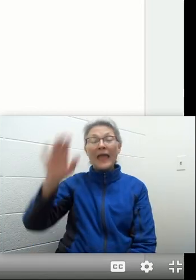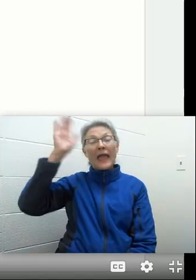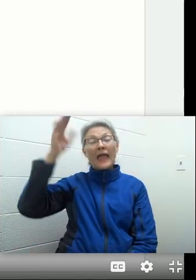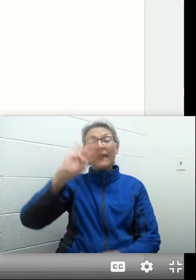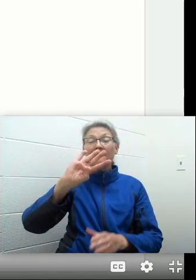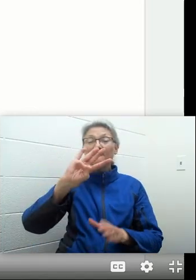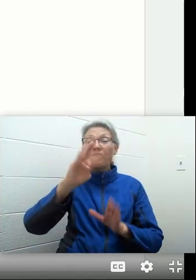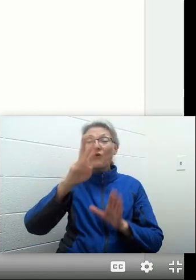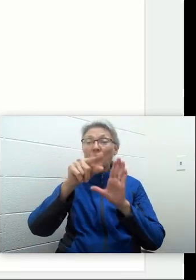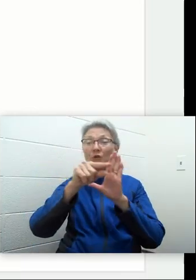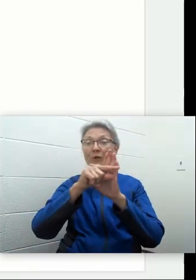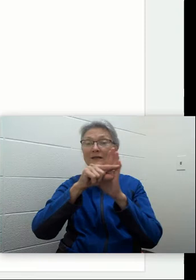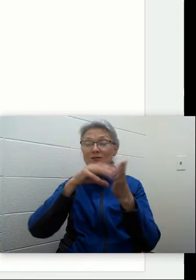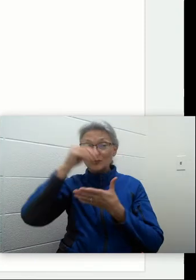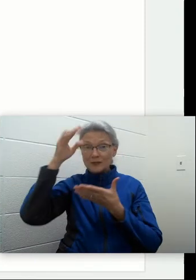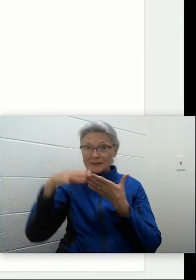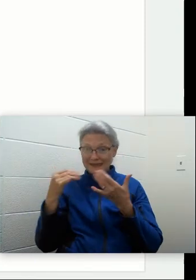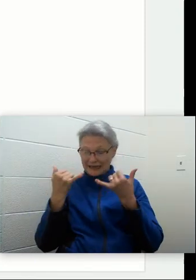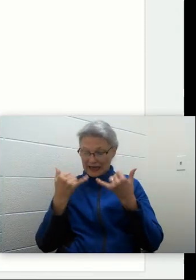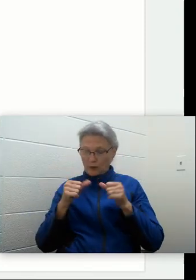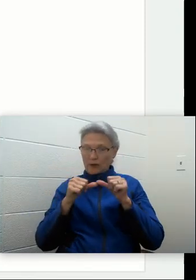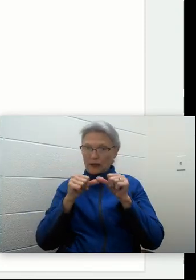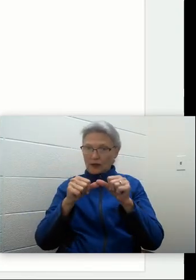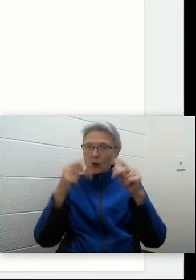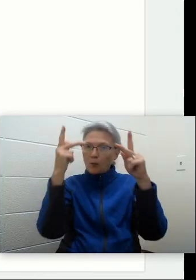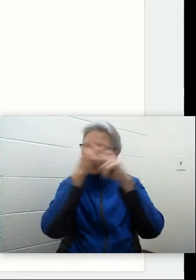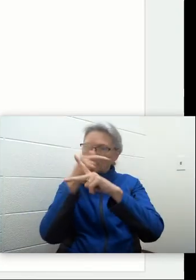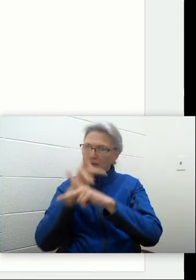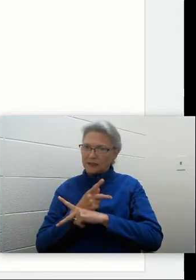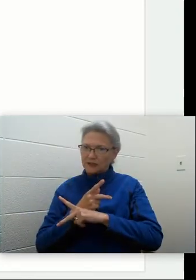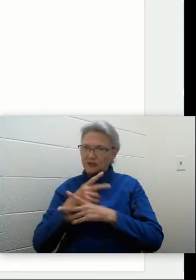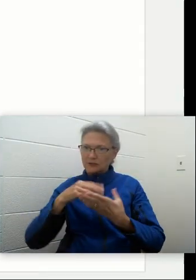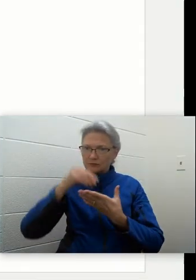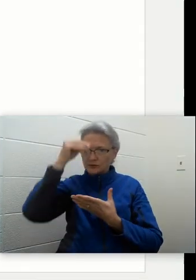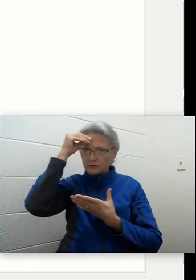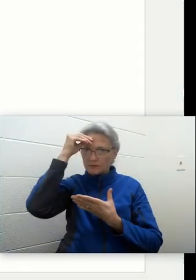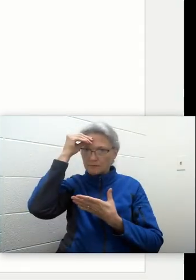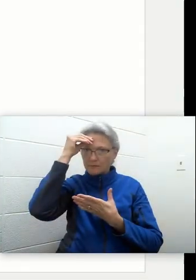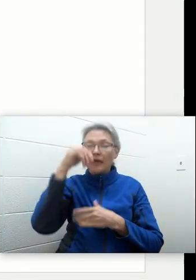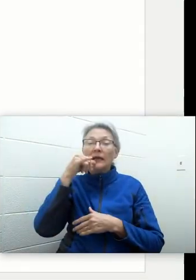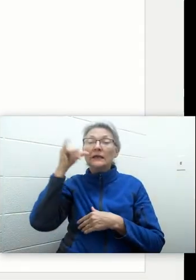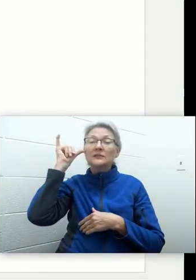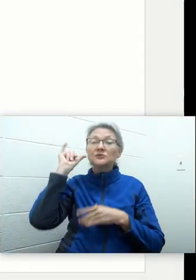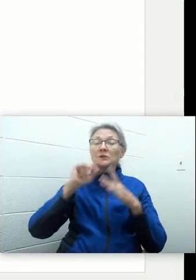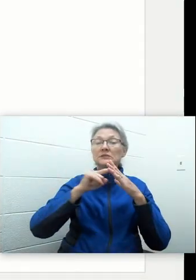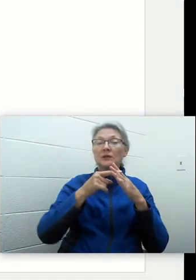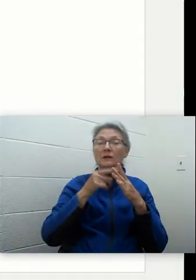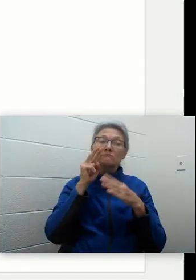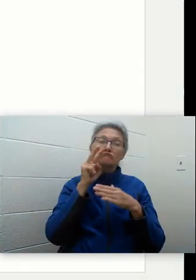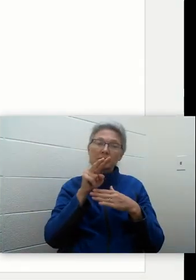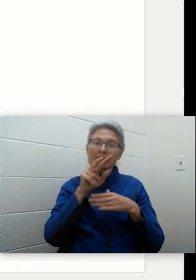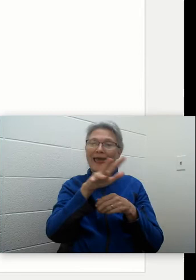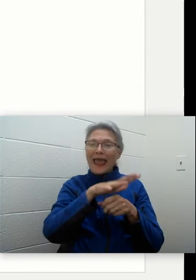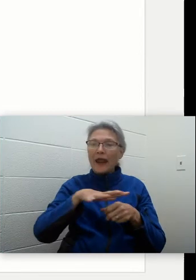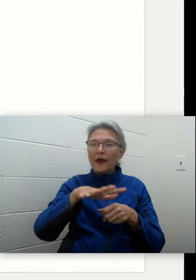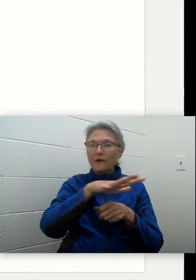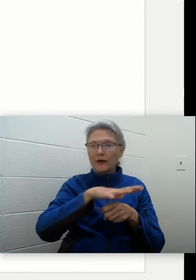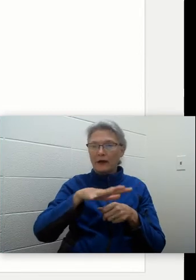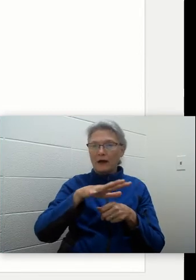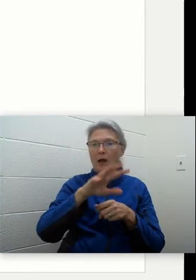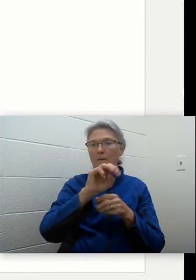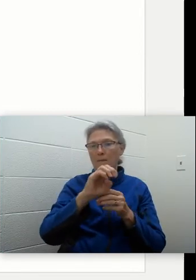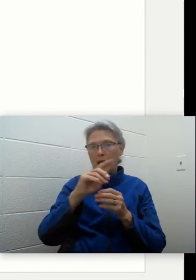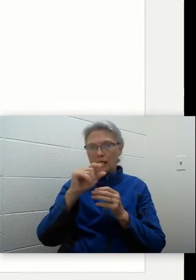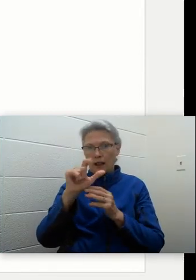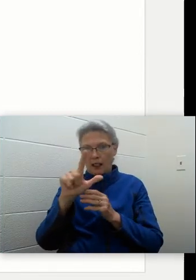Hey, fourth graders, today we're going to continue on with multiplication. Yesterday we started to look at the area model and we dabbled in it a